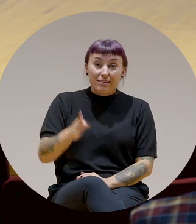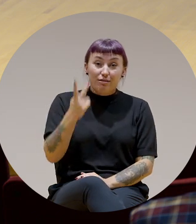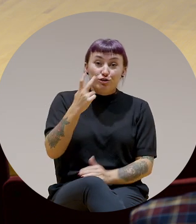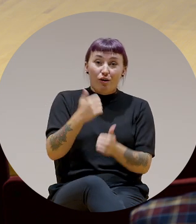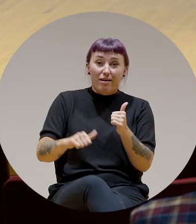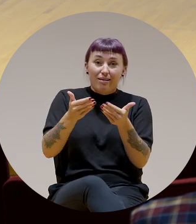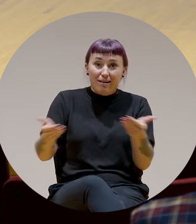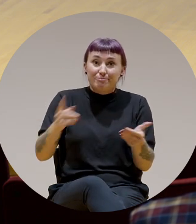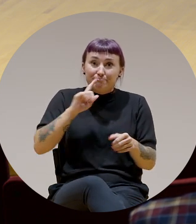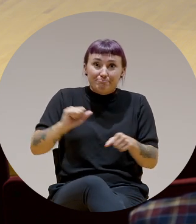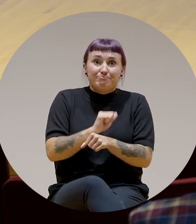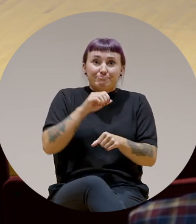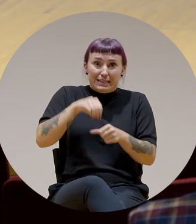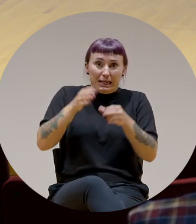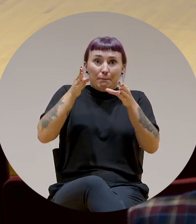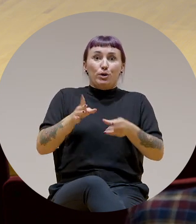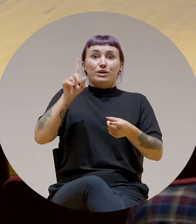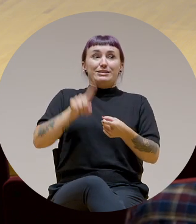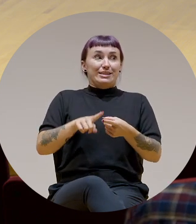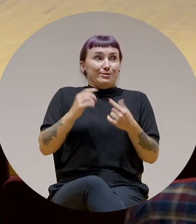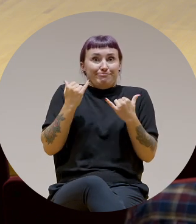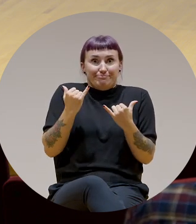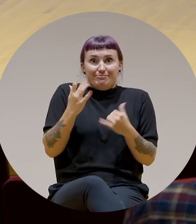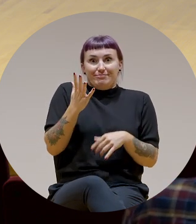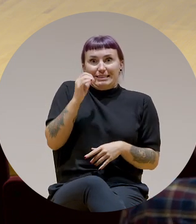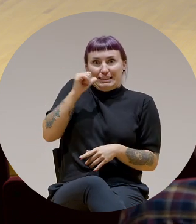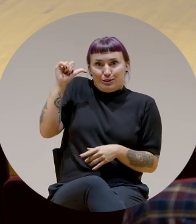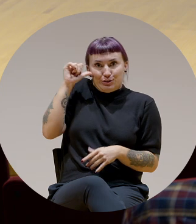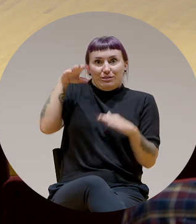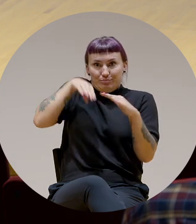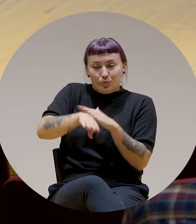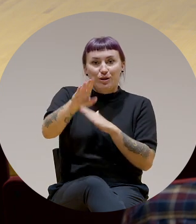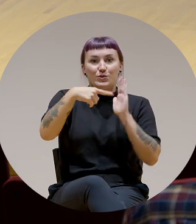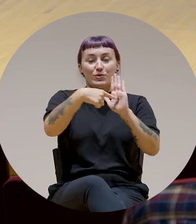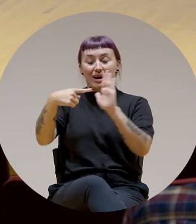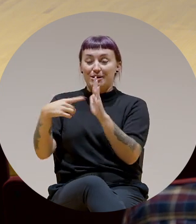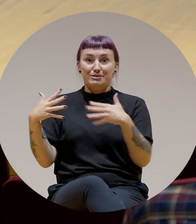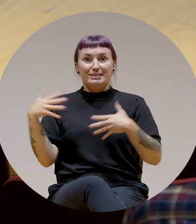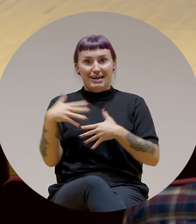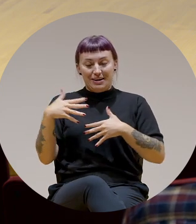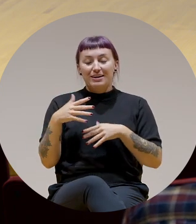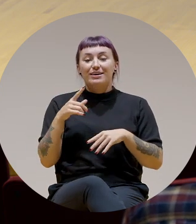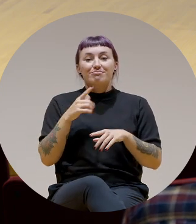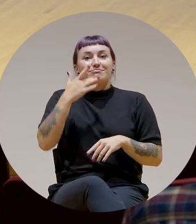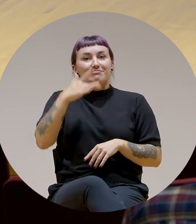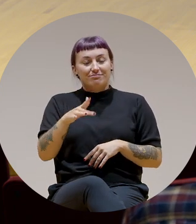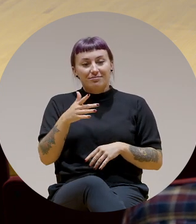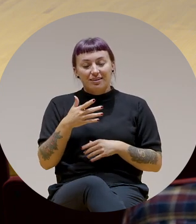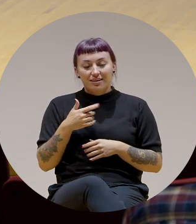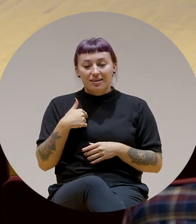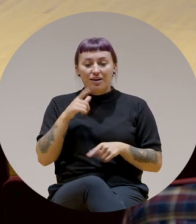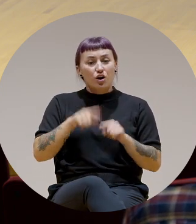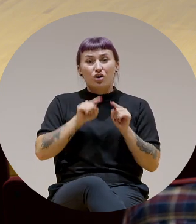seen any of the objects in person until I walked into that gallery yesterday. Frightening, frightening, frightening. But luckily,